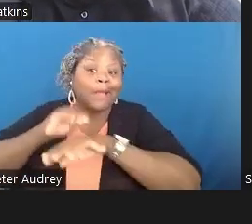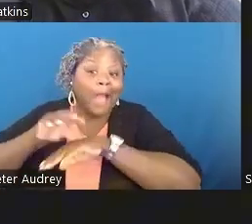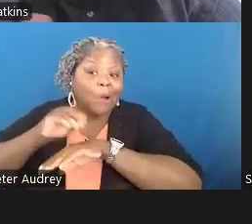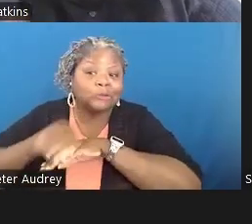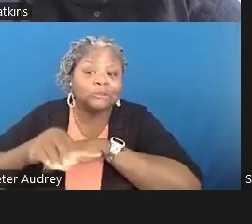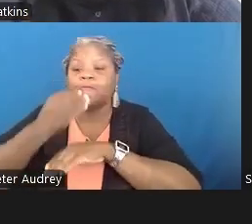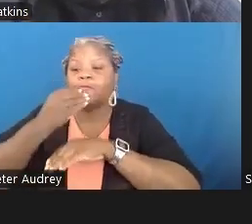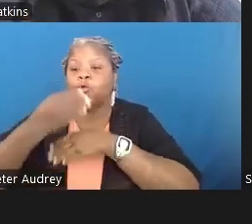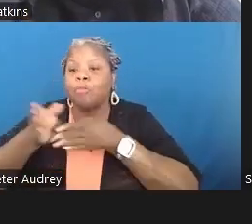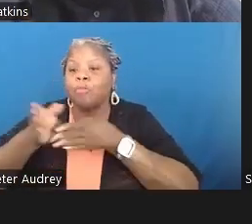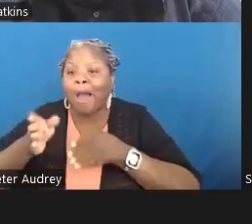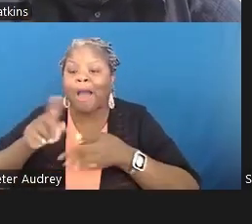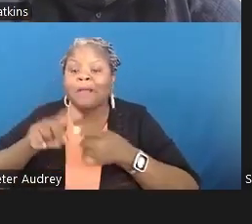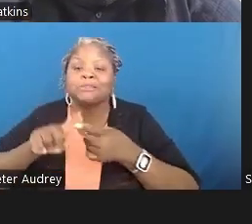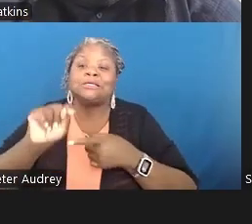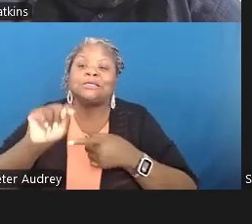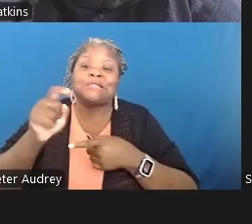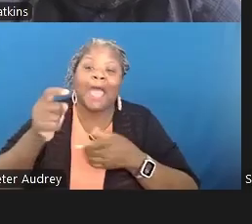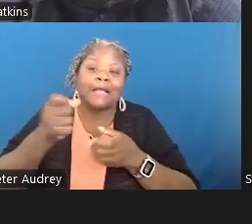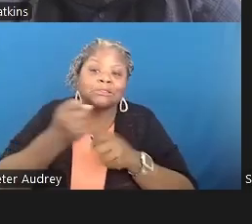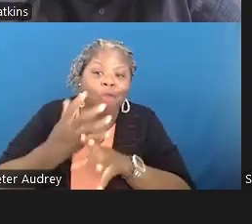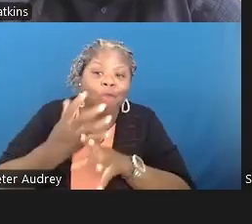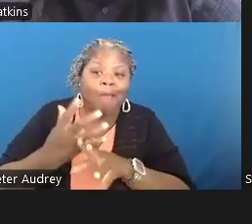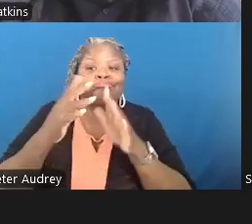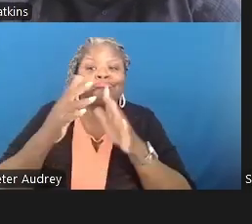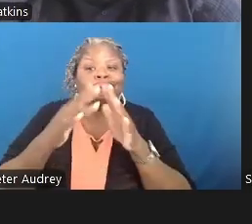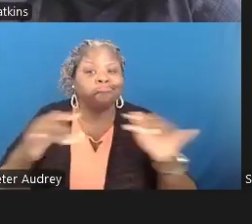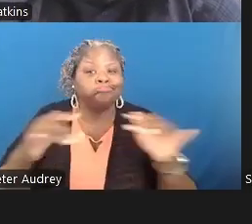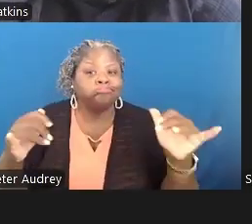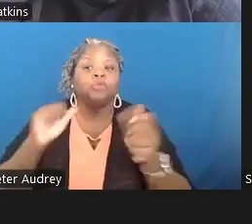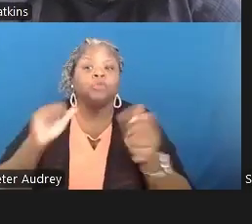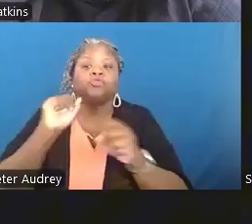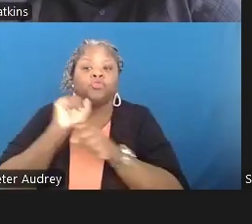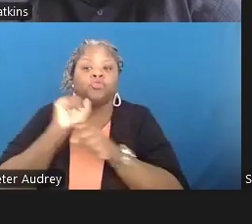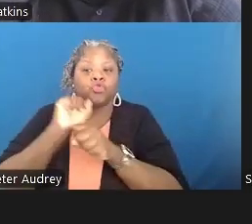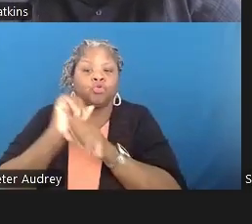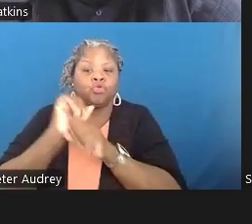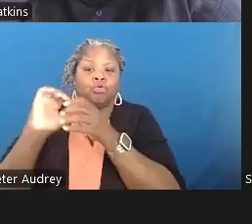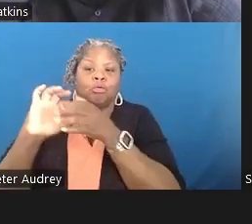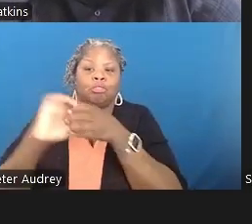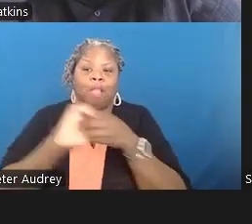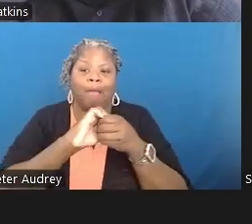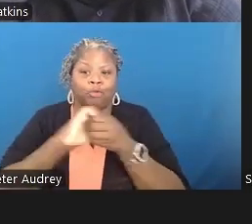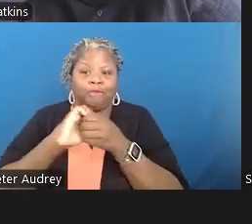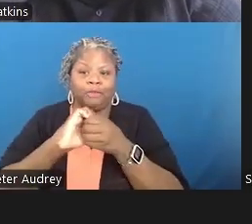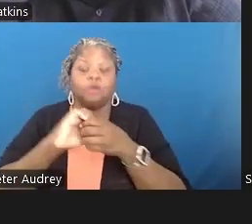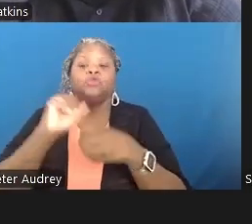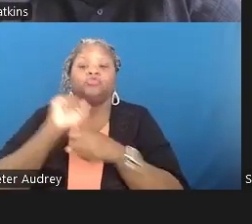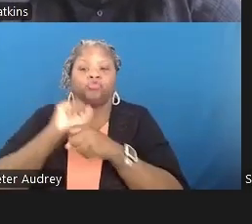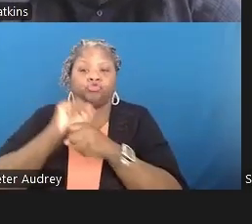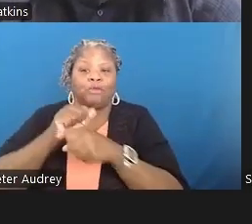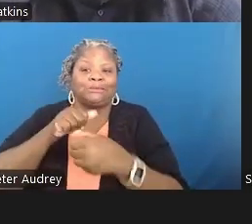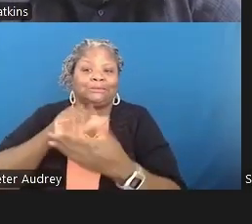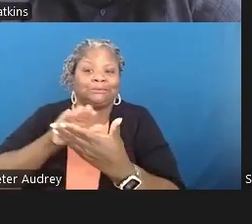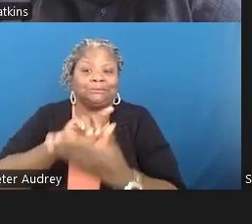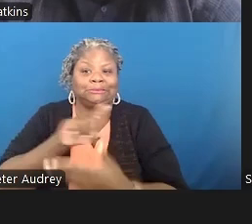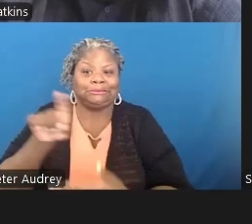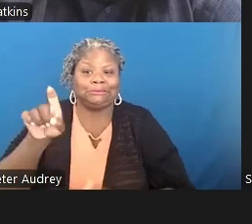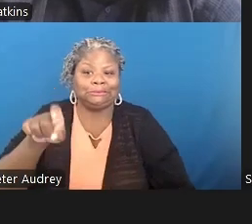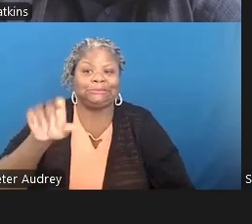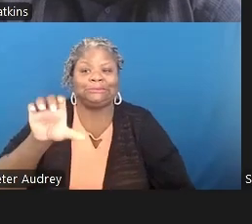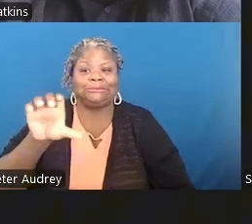boxes, vocation, tax prep, etc. To work collaboratively to address the needs of CCS members